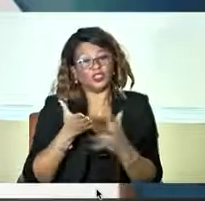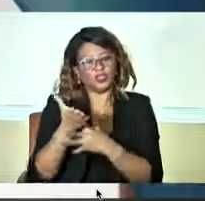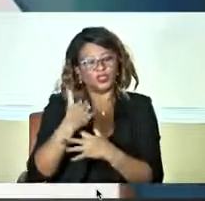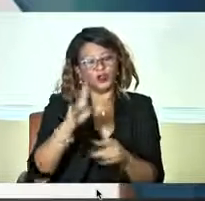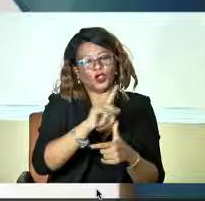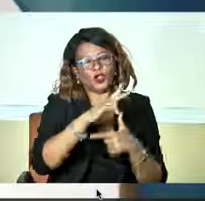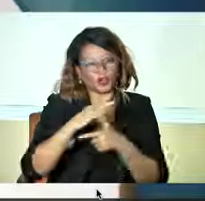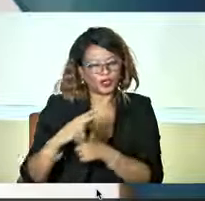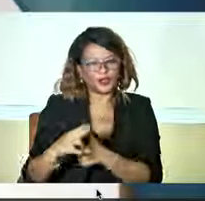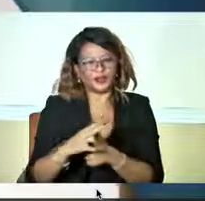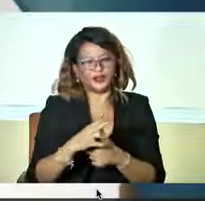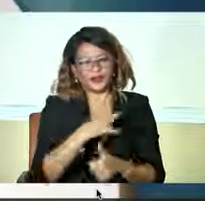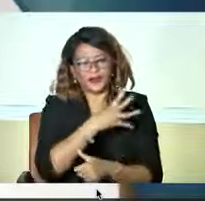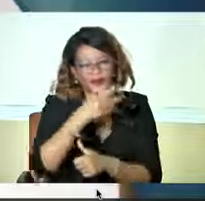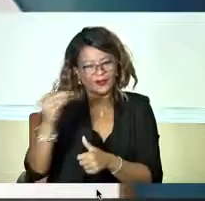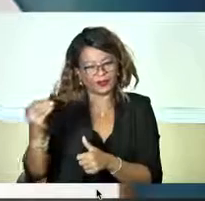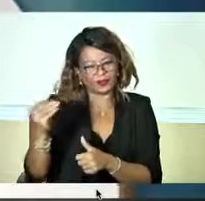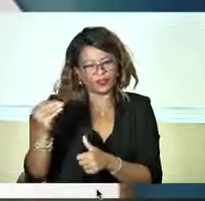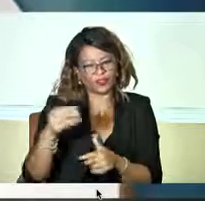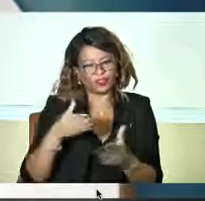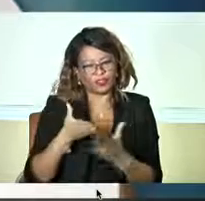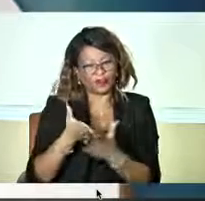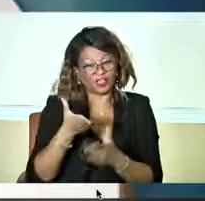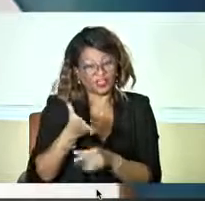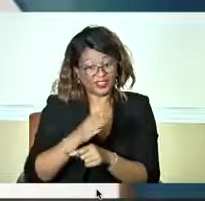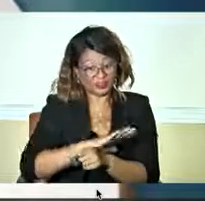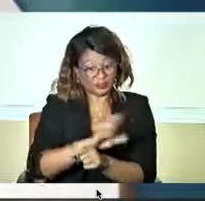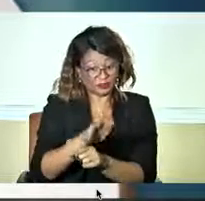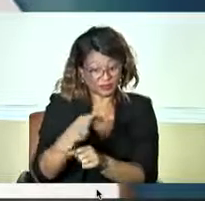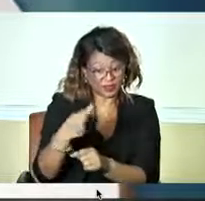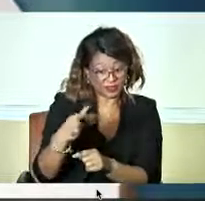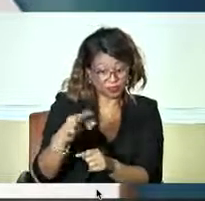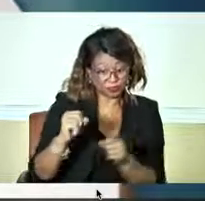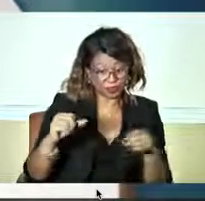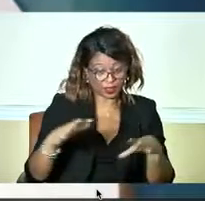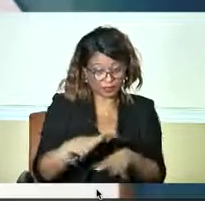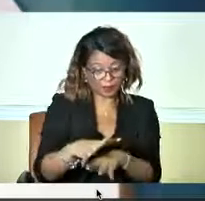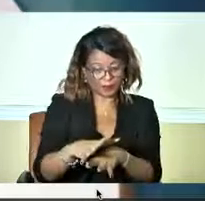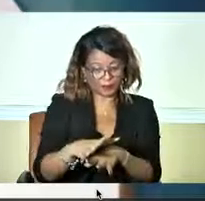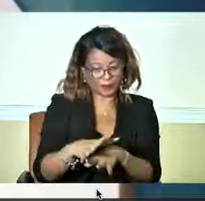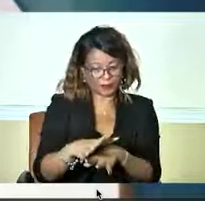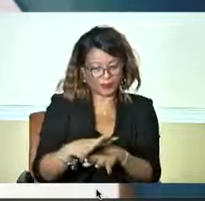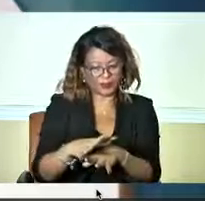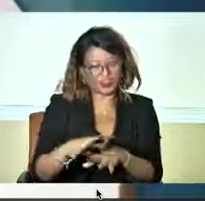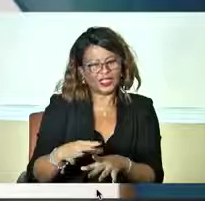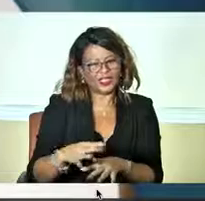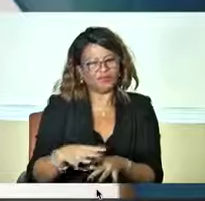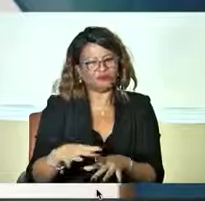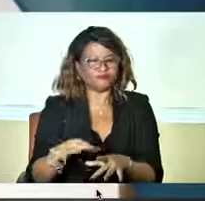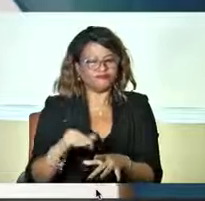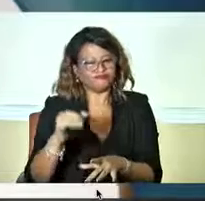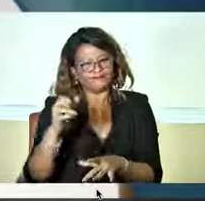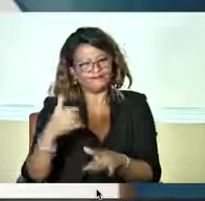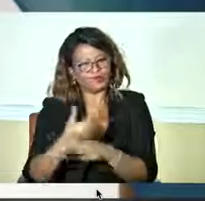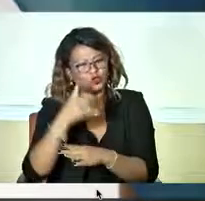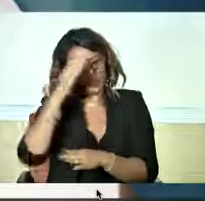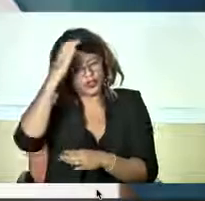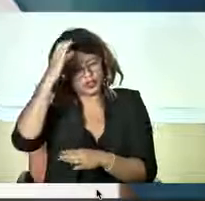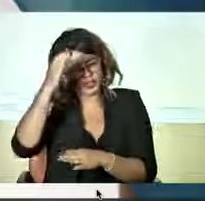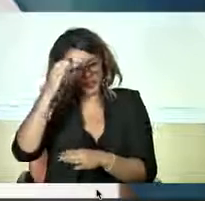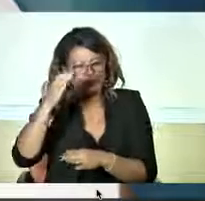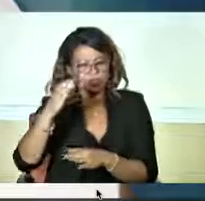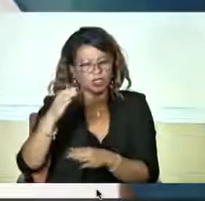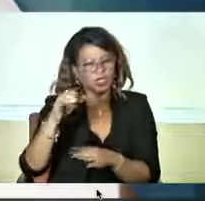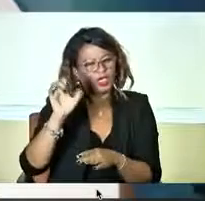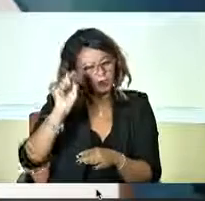hurricane catastrophes and through this pandemic, innovation is imperative to